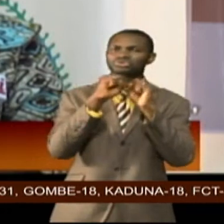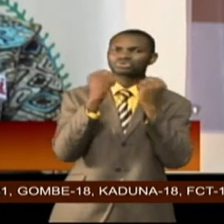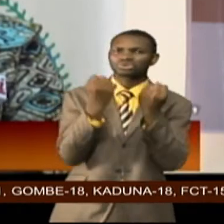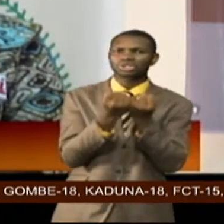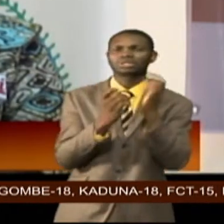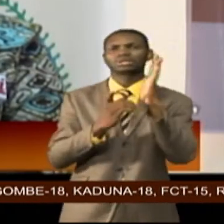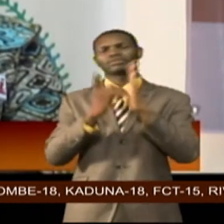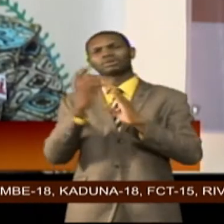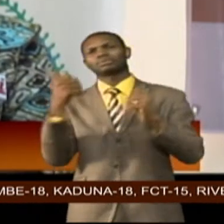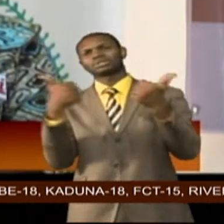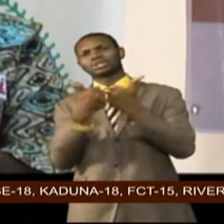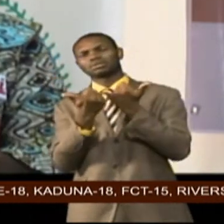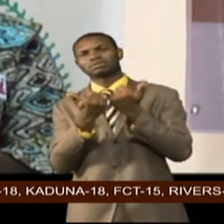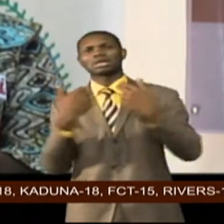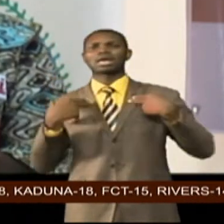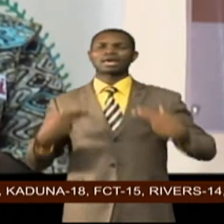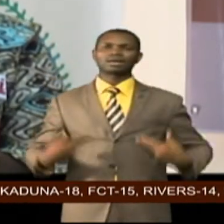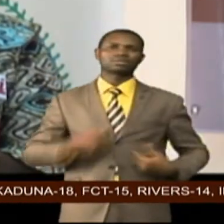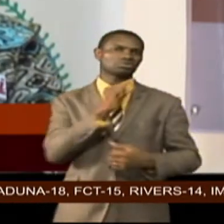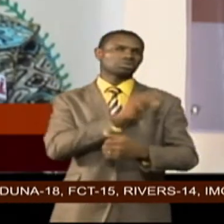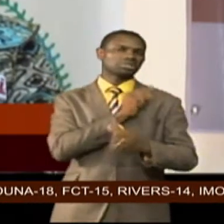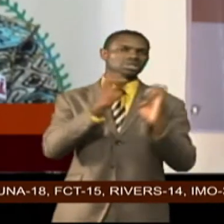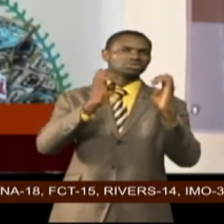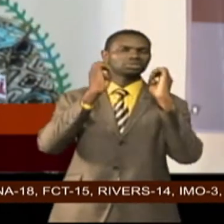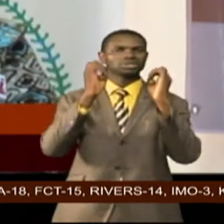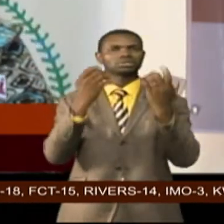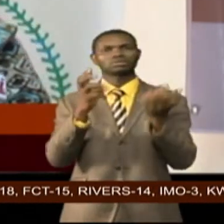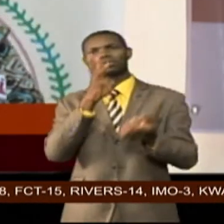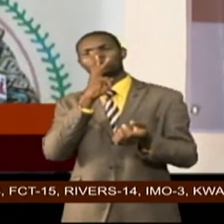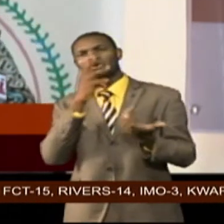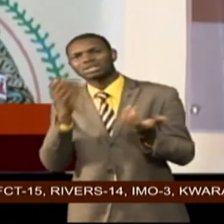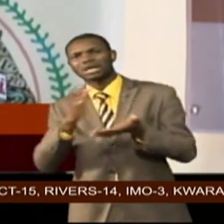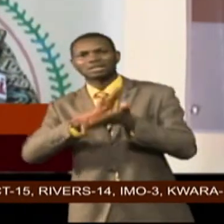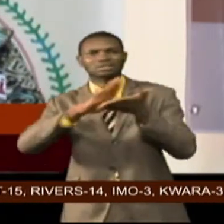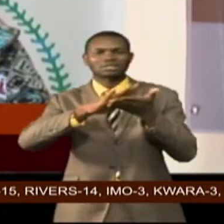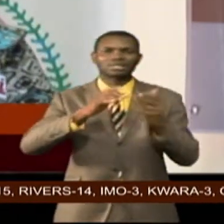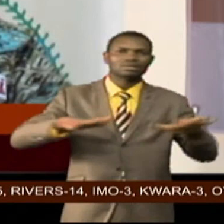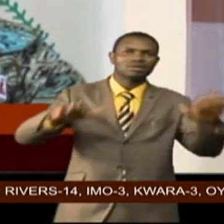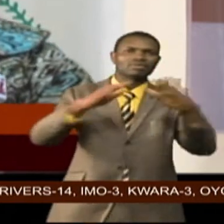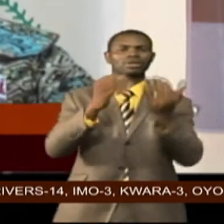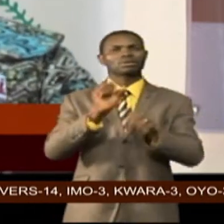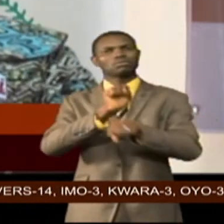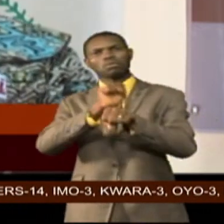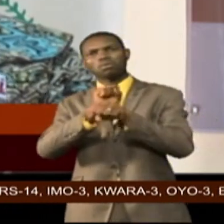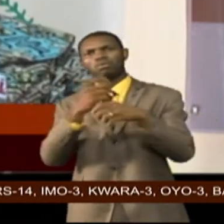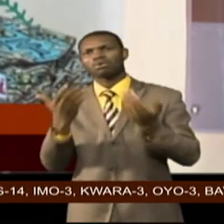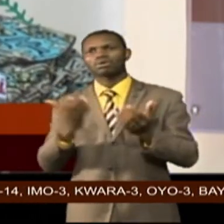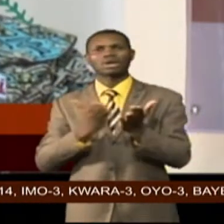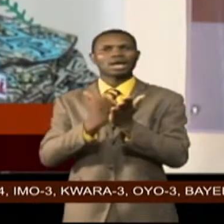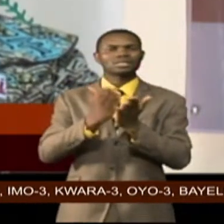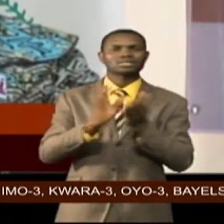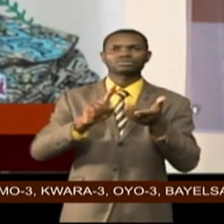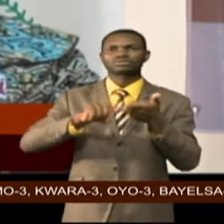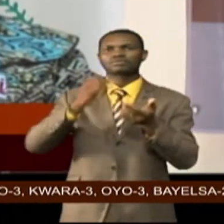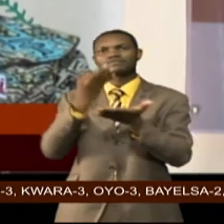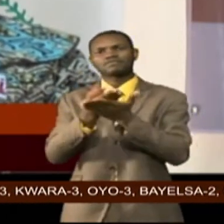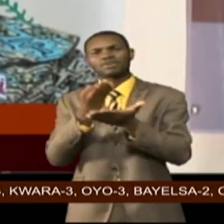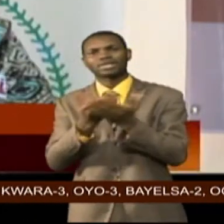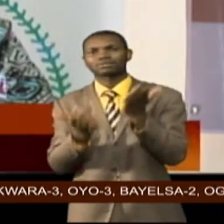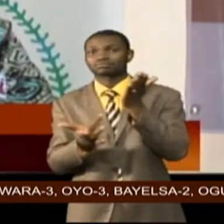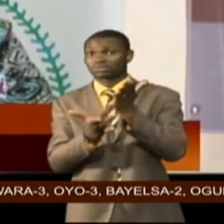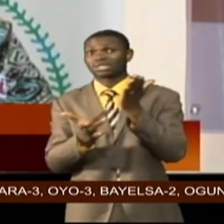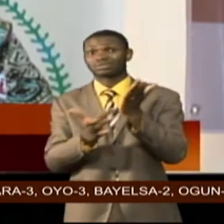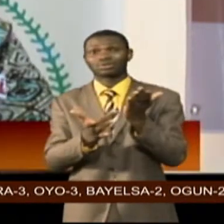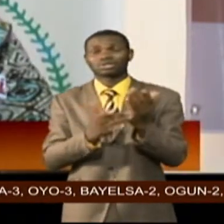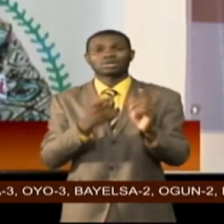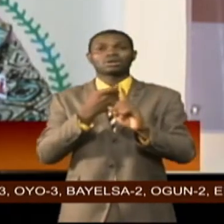women, including health, quality education, water and sanitation, jobs, access to finance and technology,